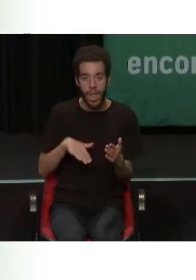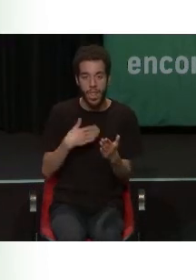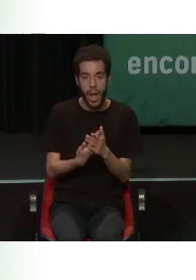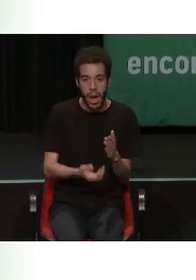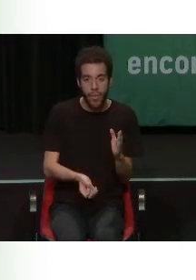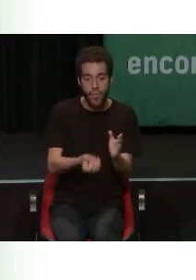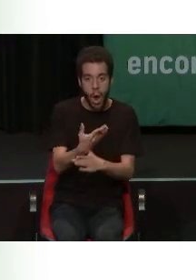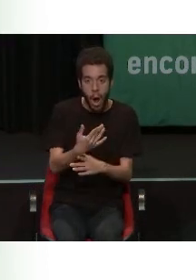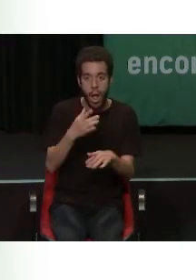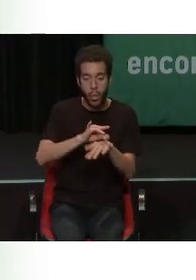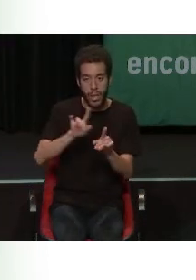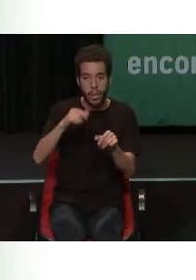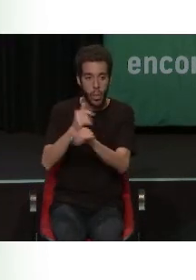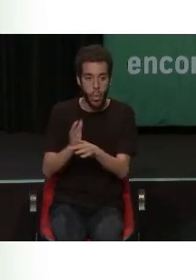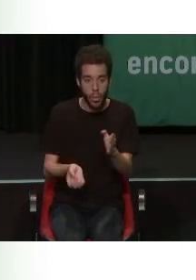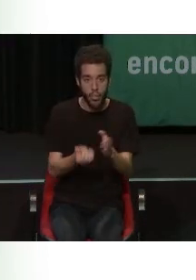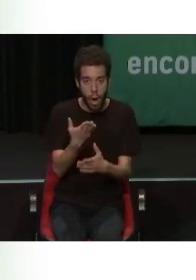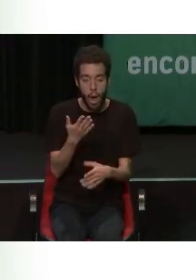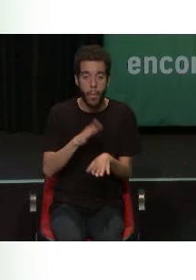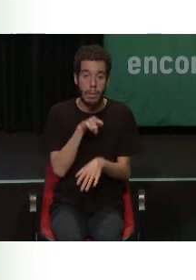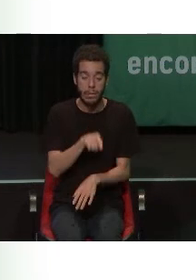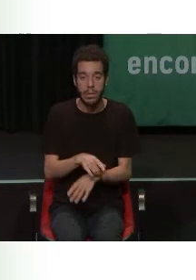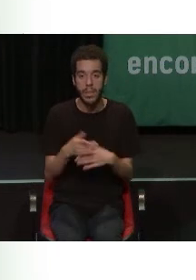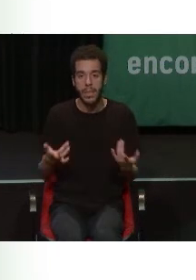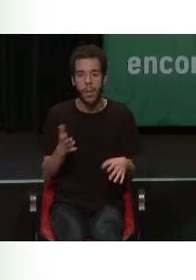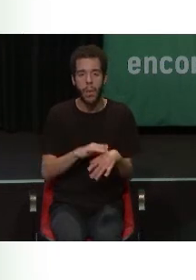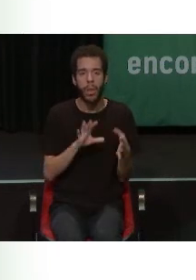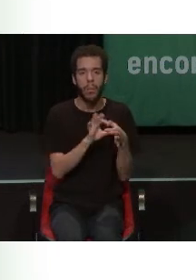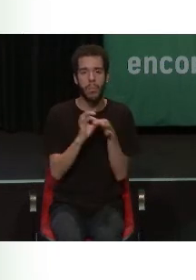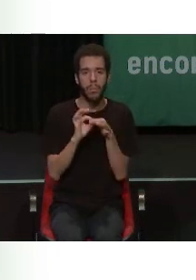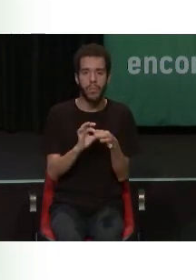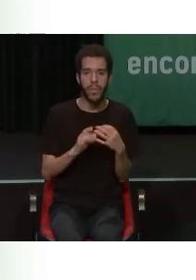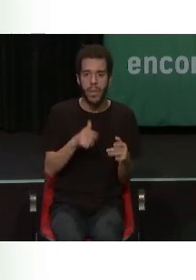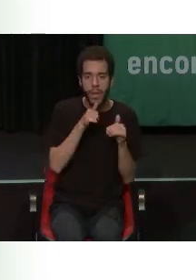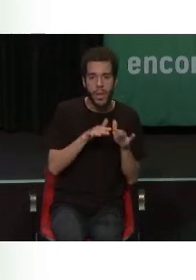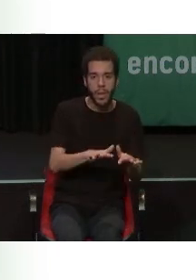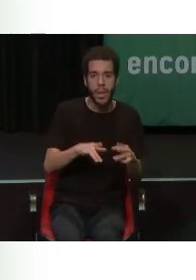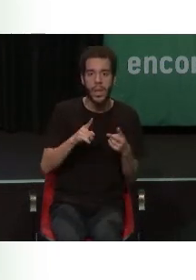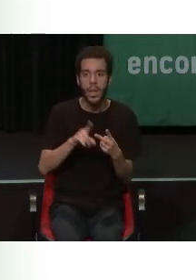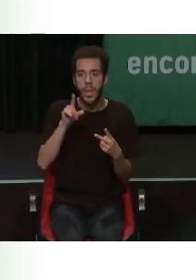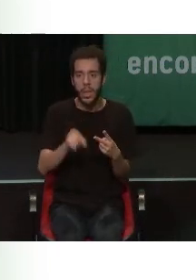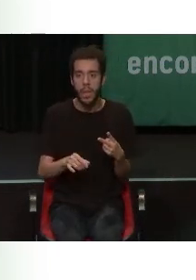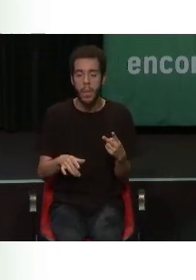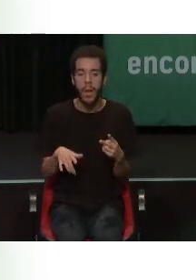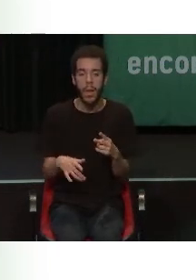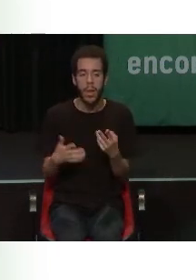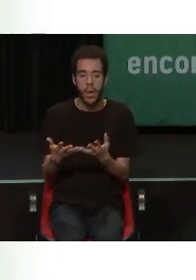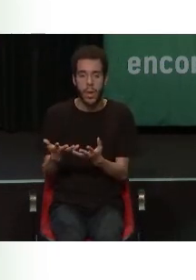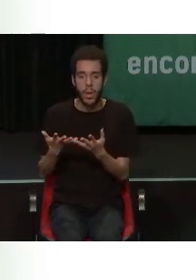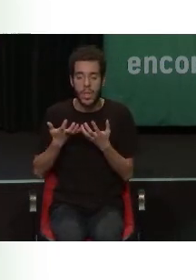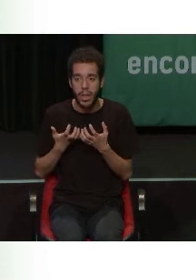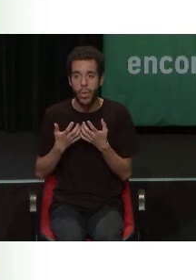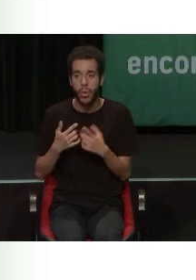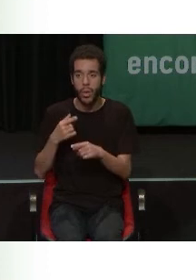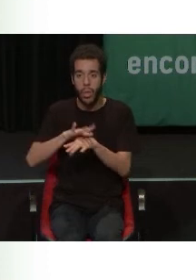pathway too. Now, because of this association between leukemia and high levels of IL-7 receptor-mediated signaling,